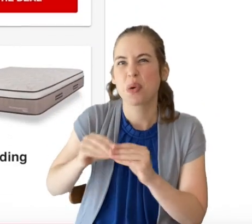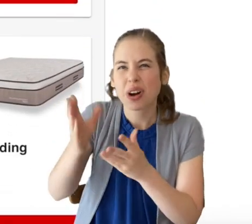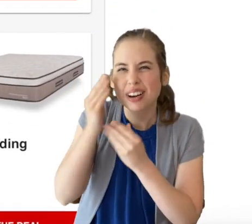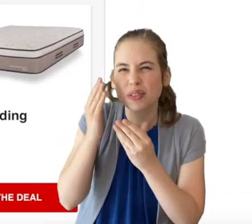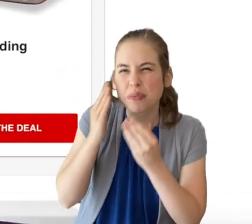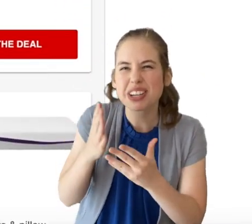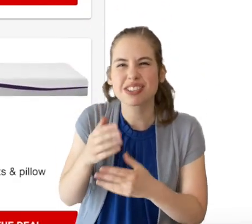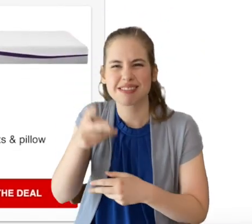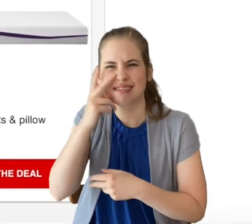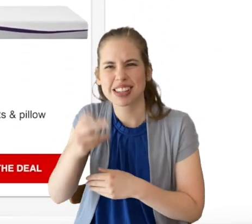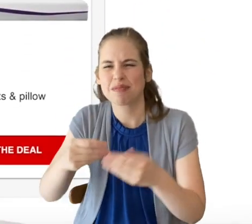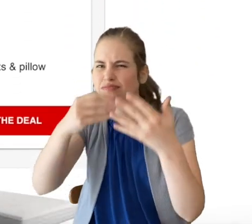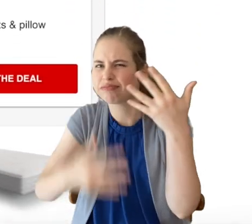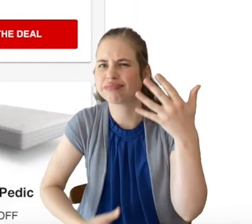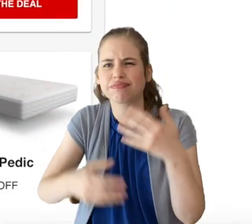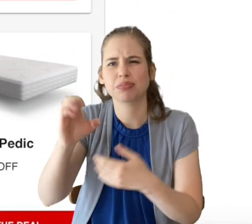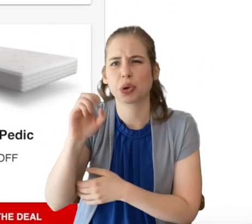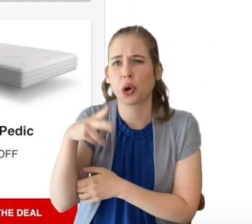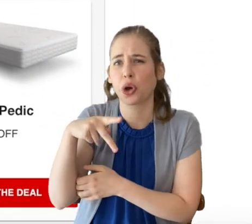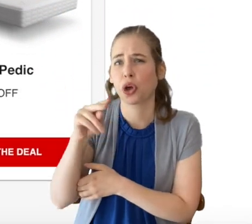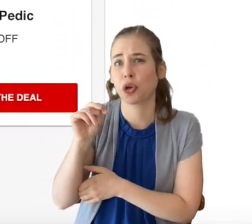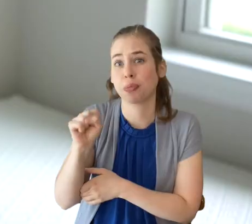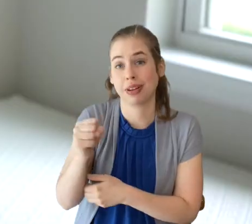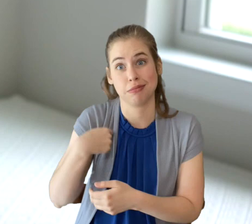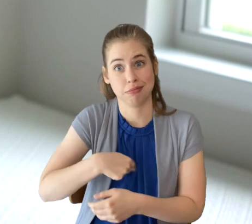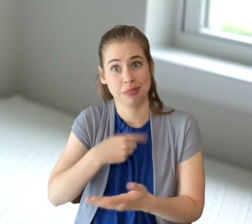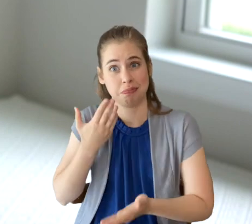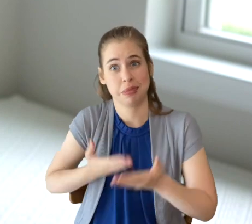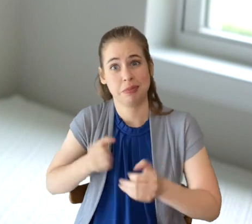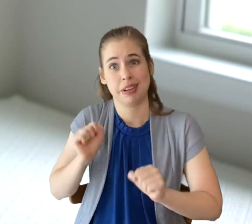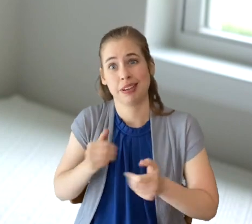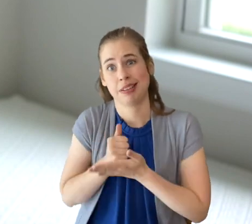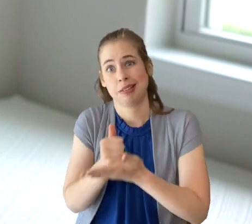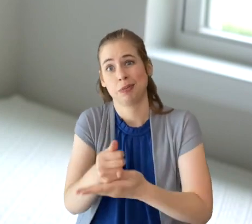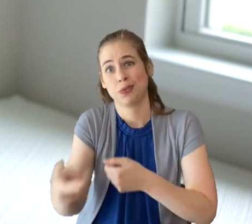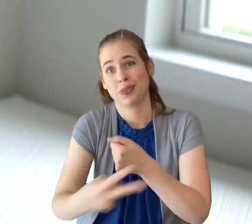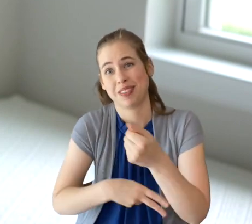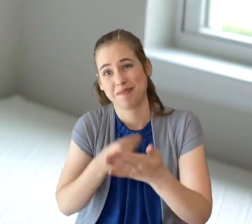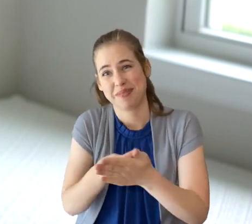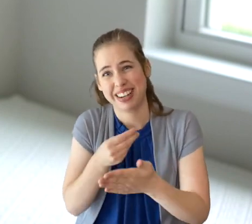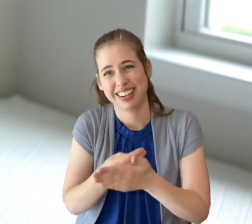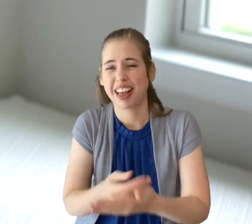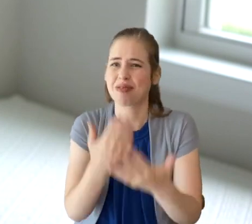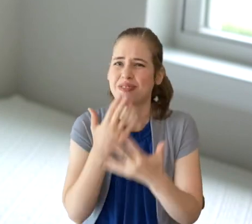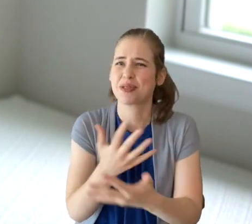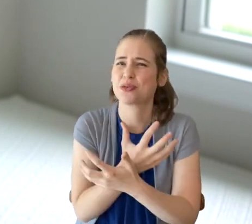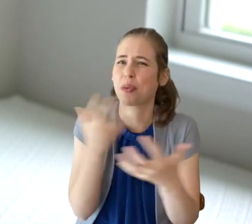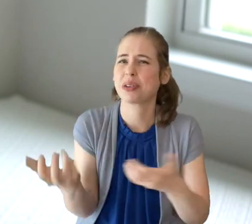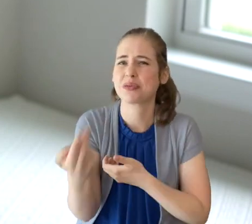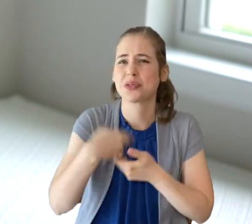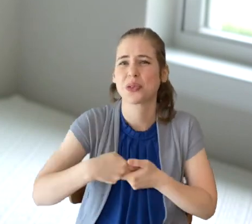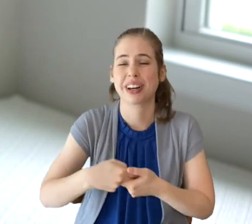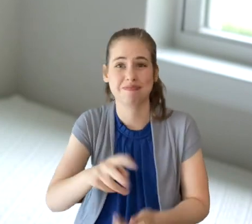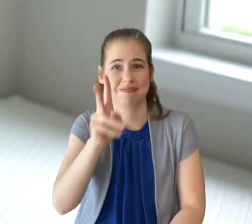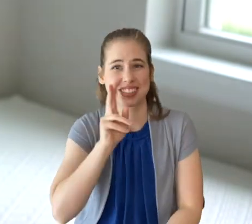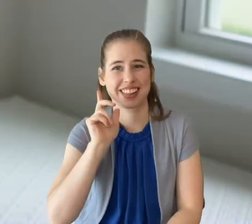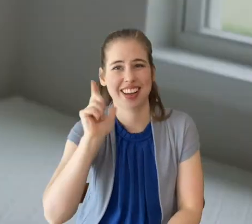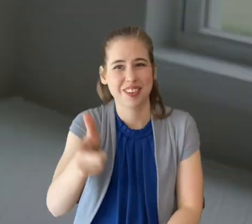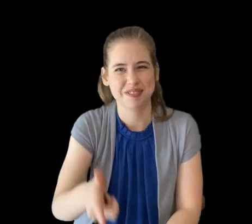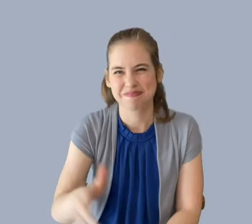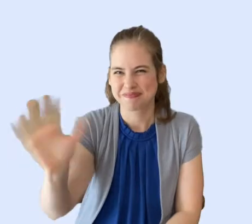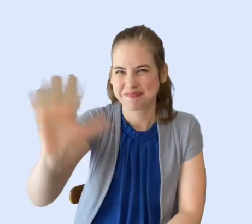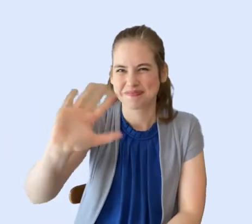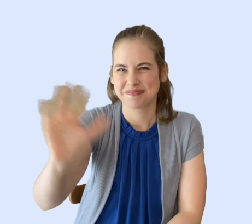out. We could save you some money there. Again, thank you so much for joining us and I'll catch you next time. Bye.